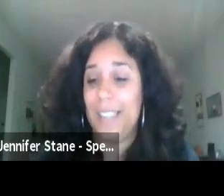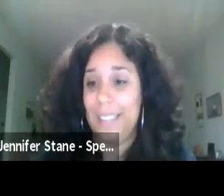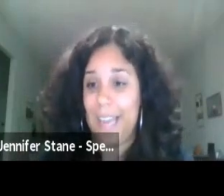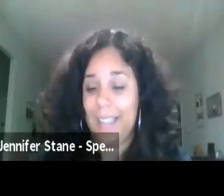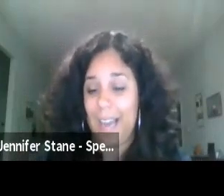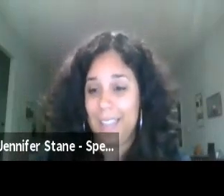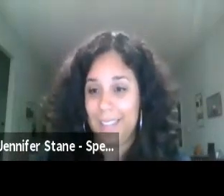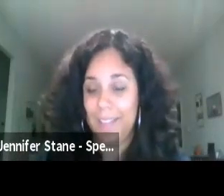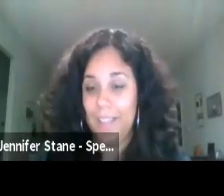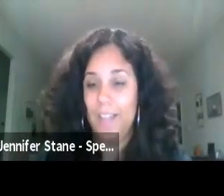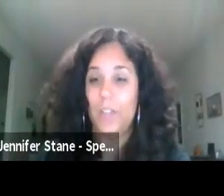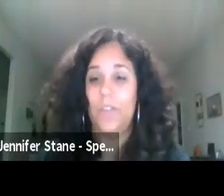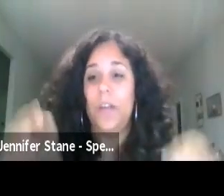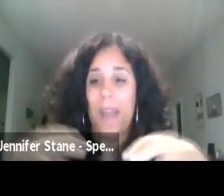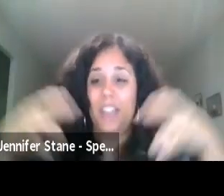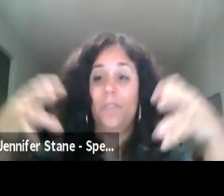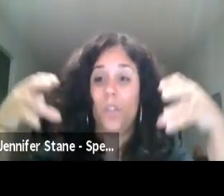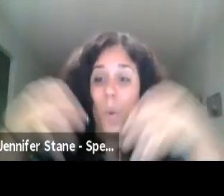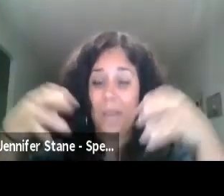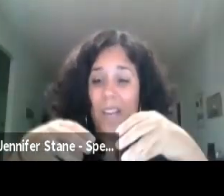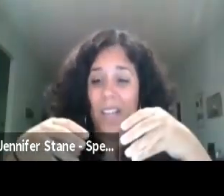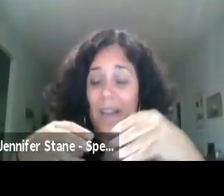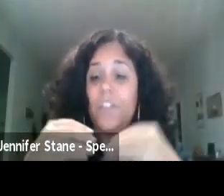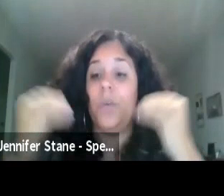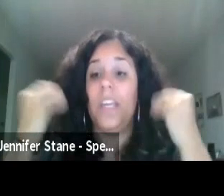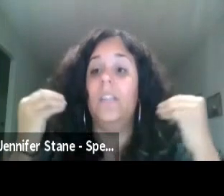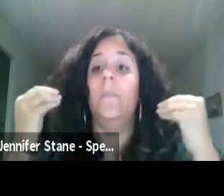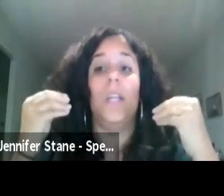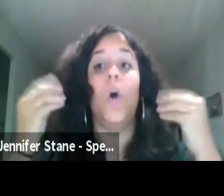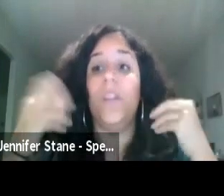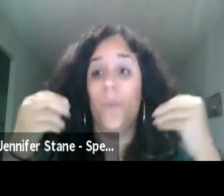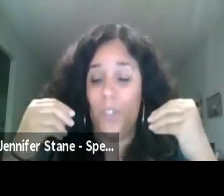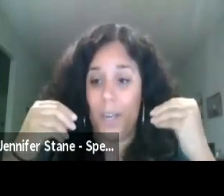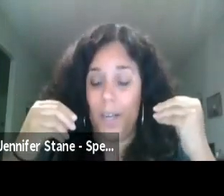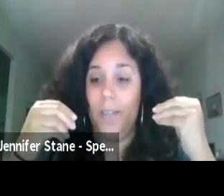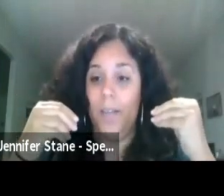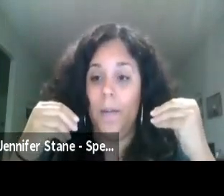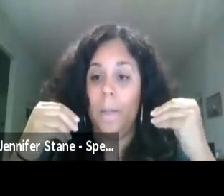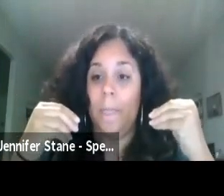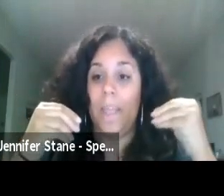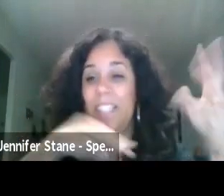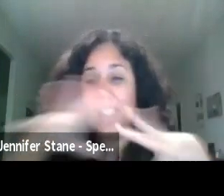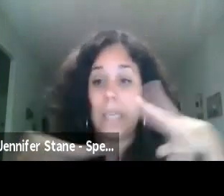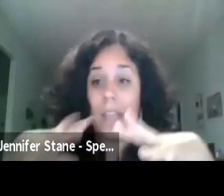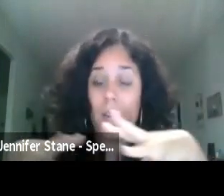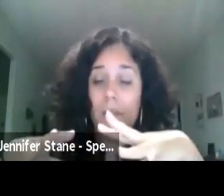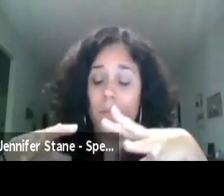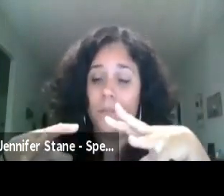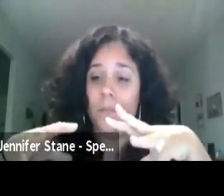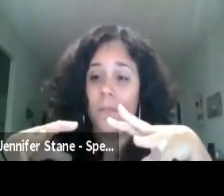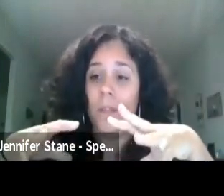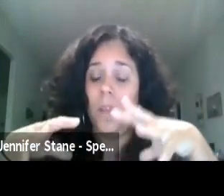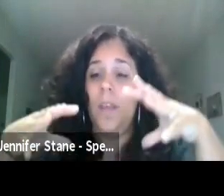average acid attack lasts. So if you can imagine for 20 minutes after you eat something loaded with sugar, sitting in